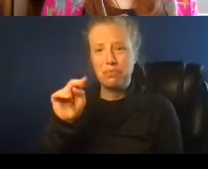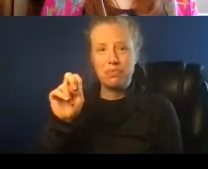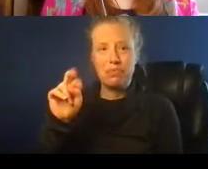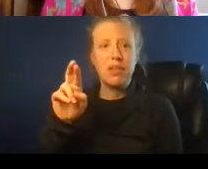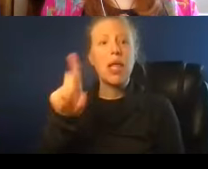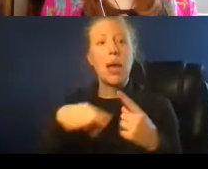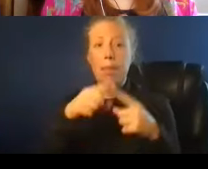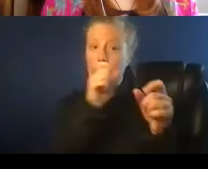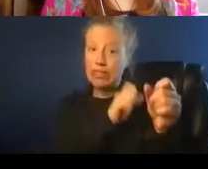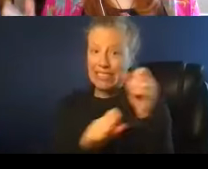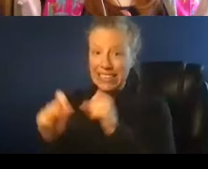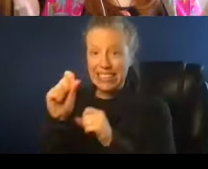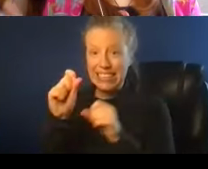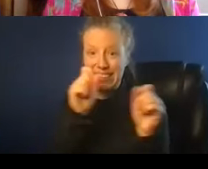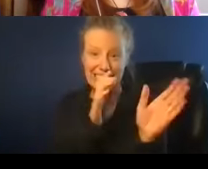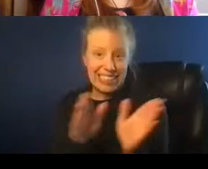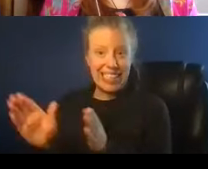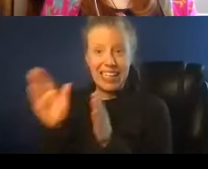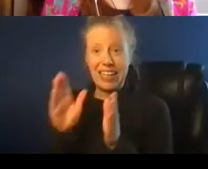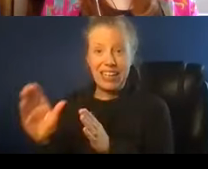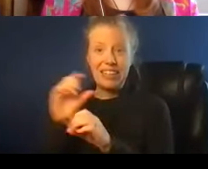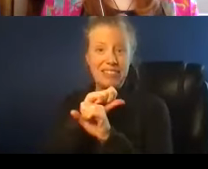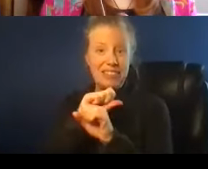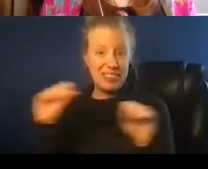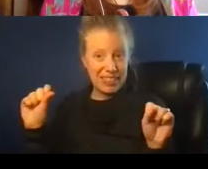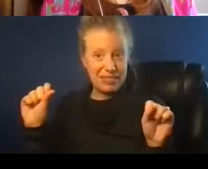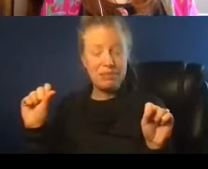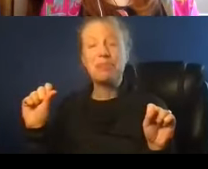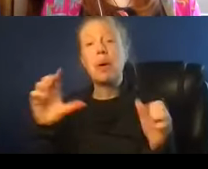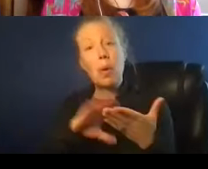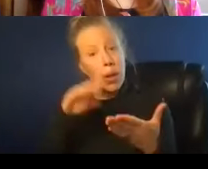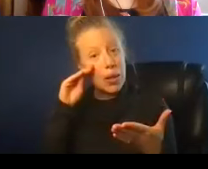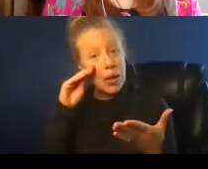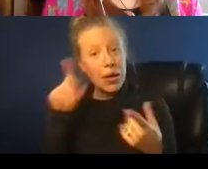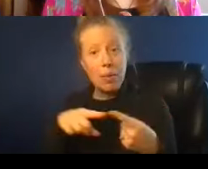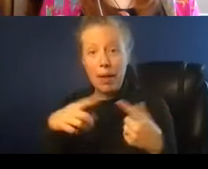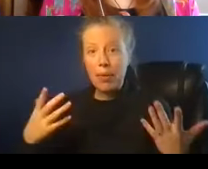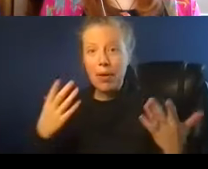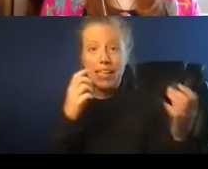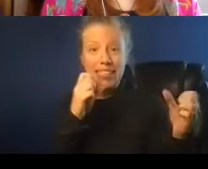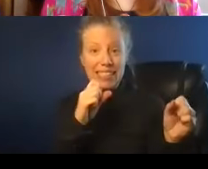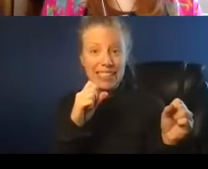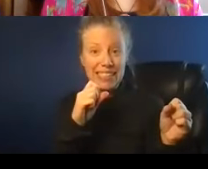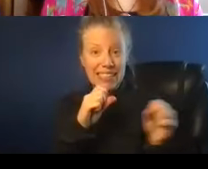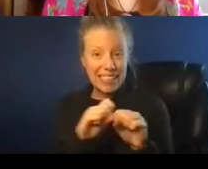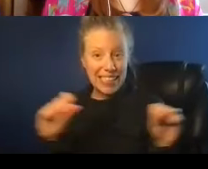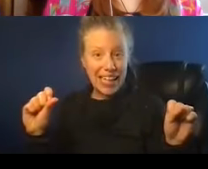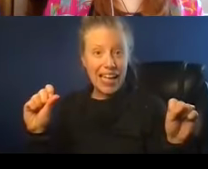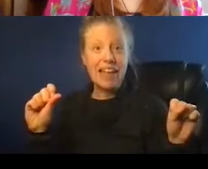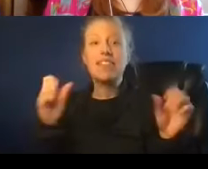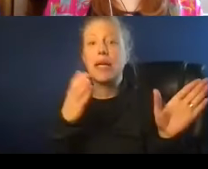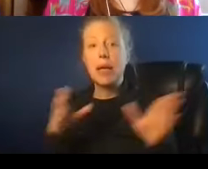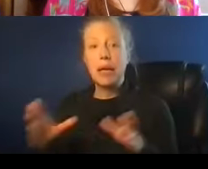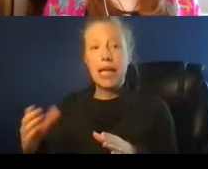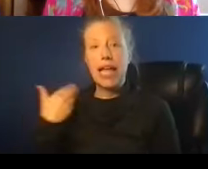planning, where we will learn all about safety planning. Again, my name is Mary Beth Becker-Loth. I use she,